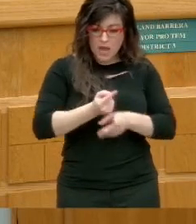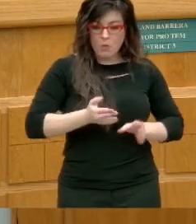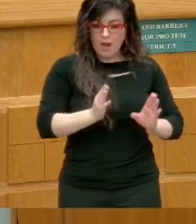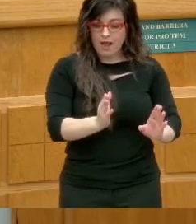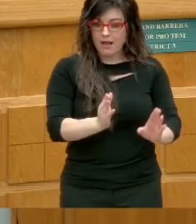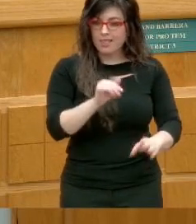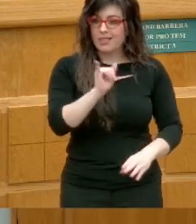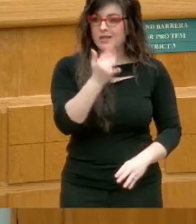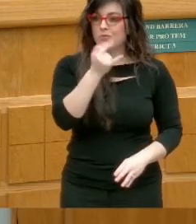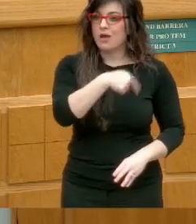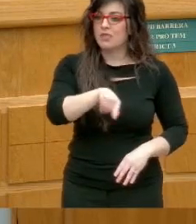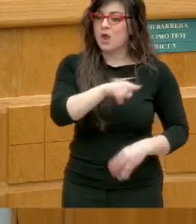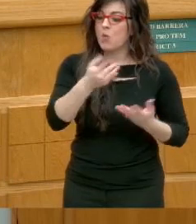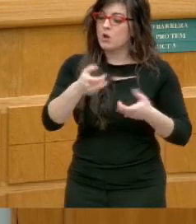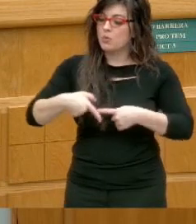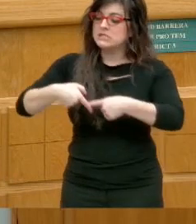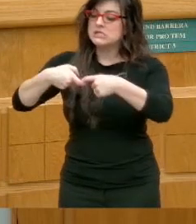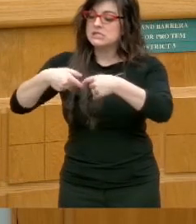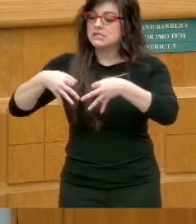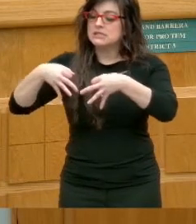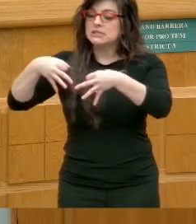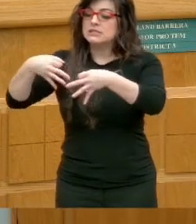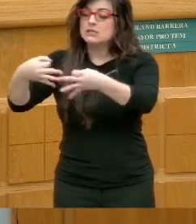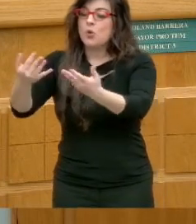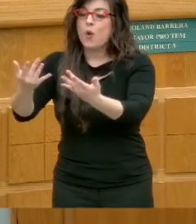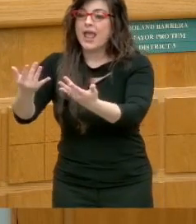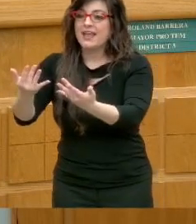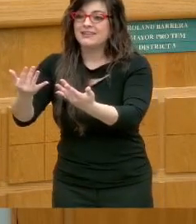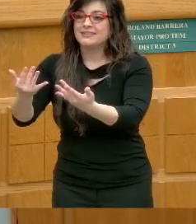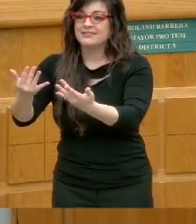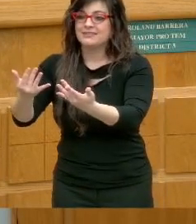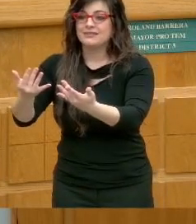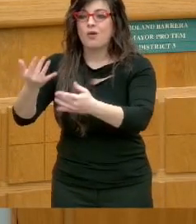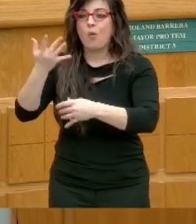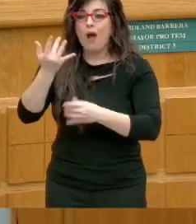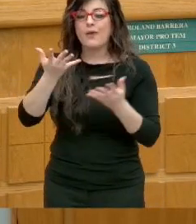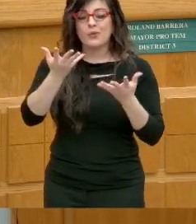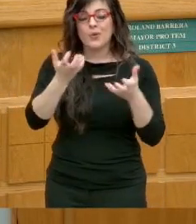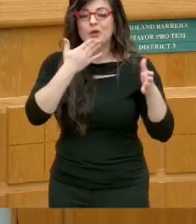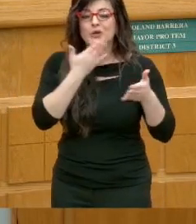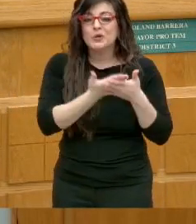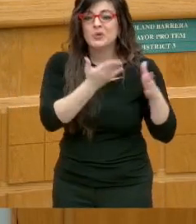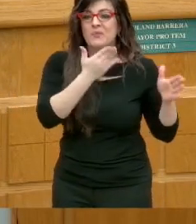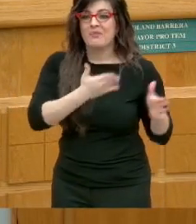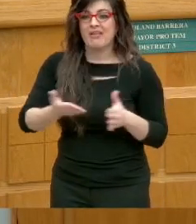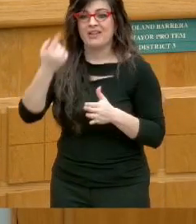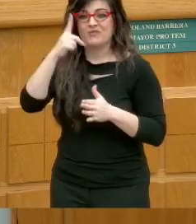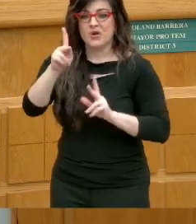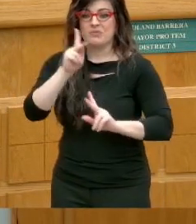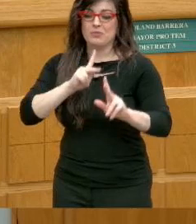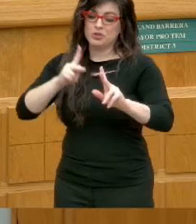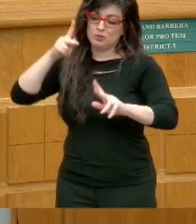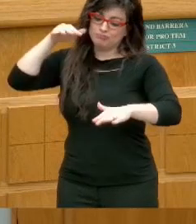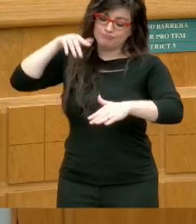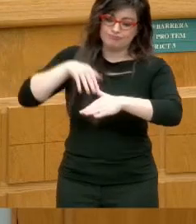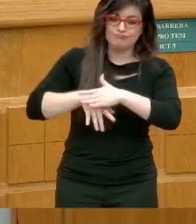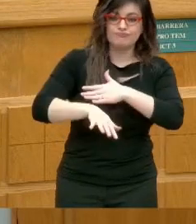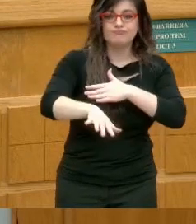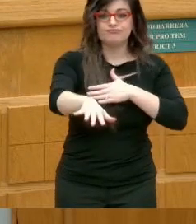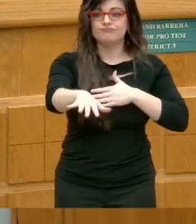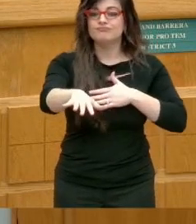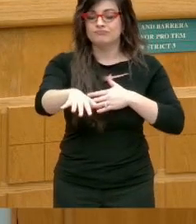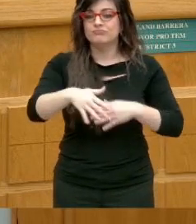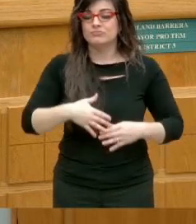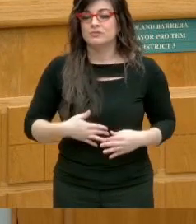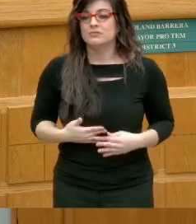they're doing it, because they deal with the large crowds, they deal with health and safety issues, and they just wanna make sure they're doing it right. So we